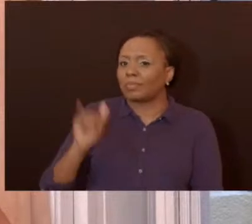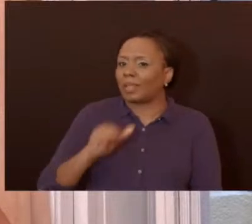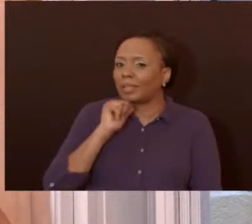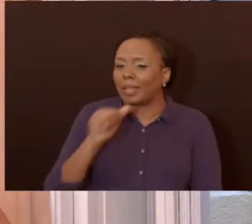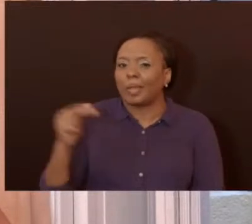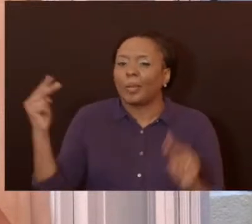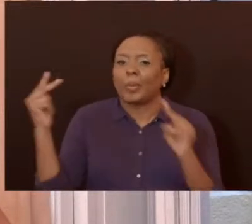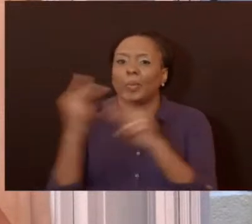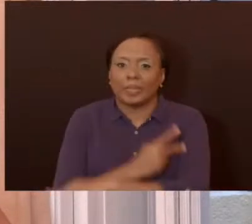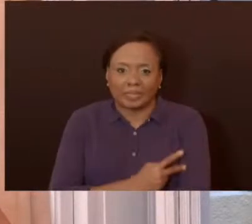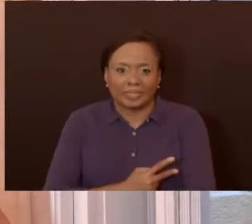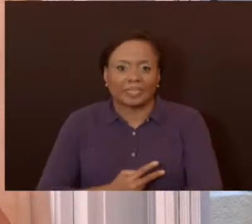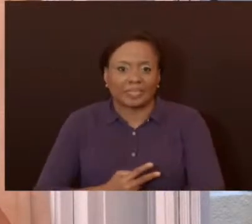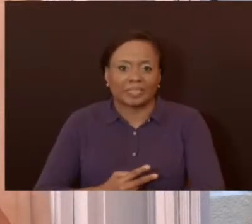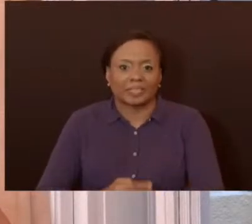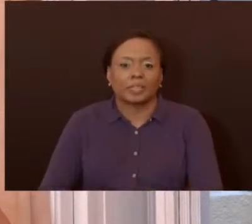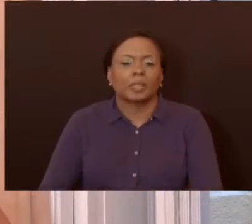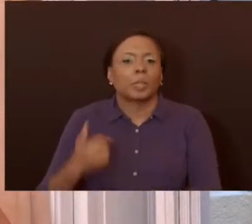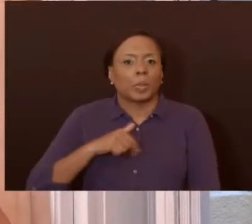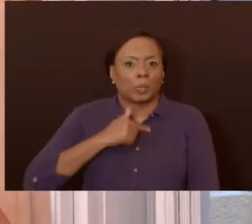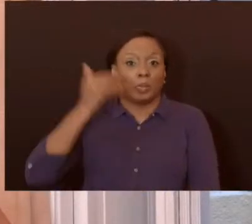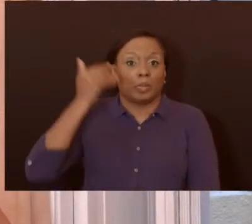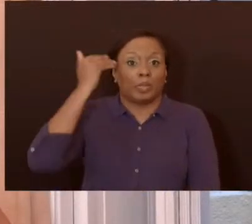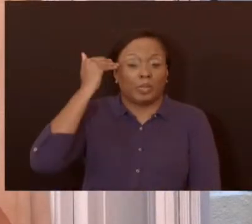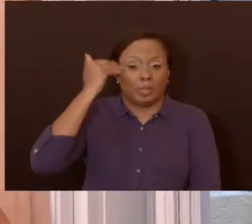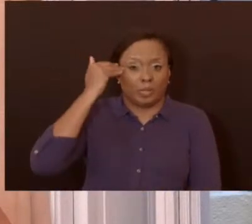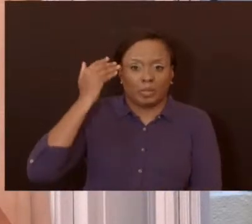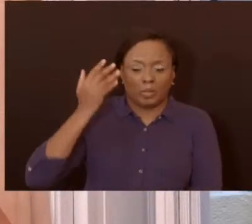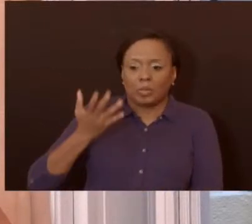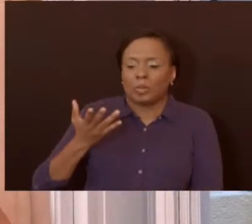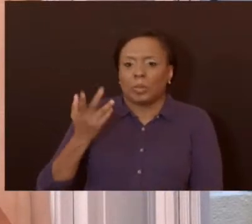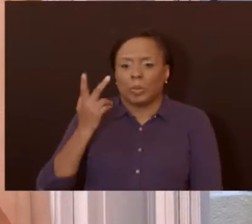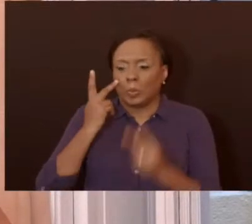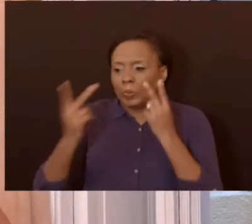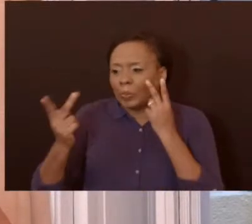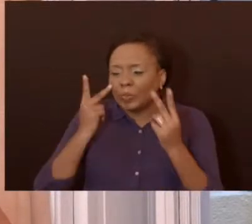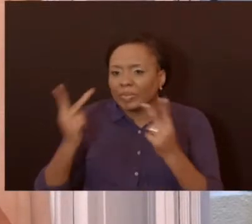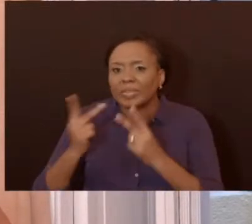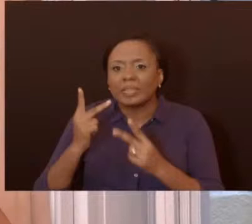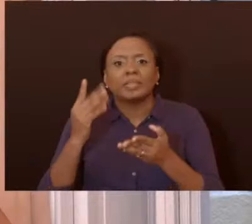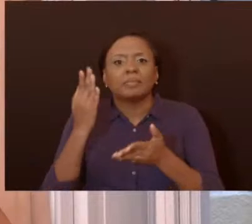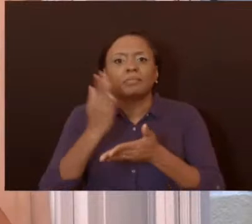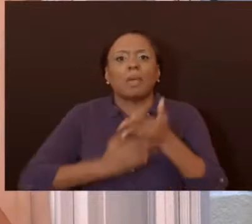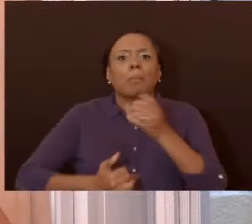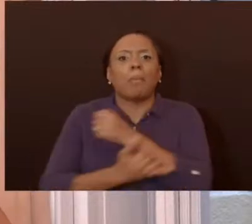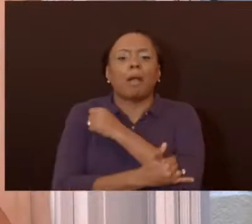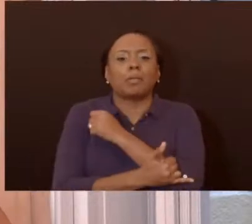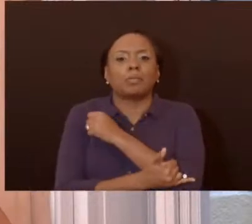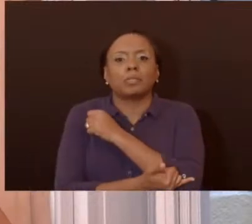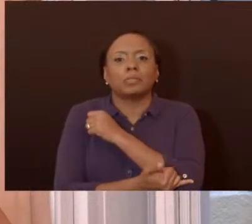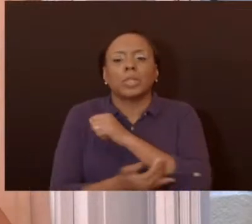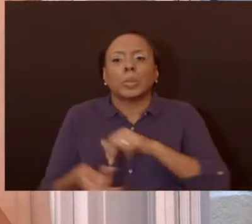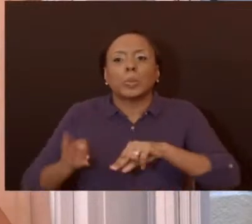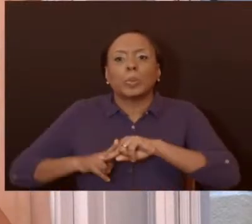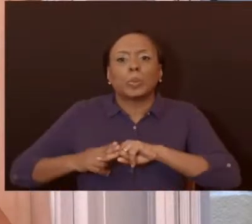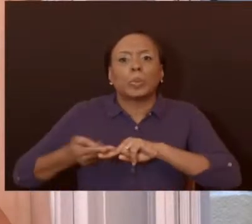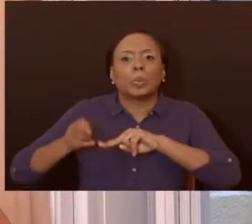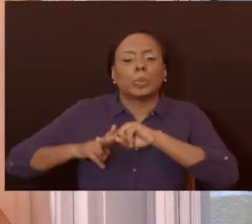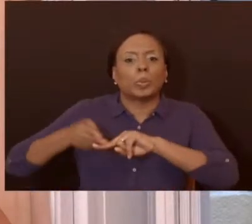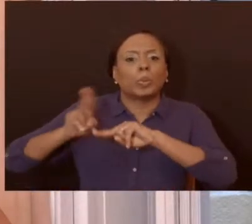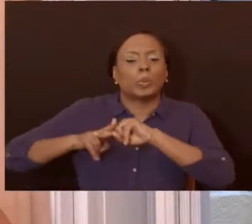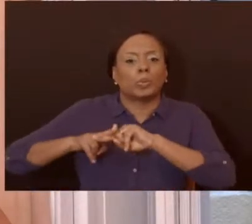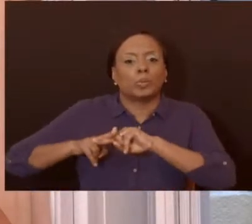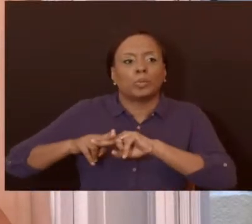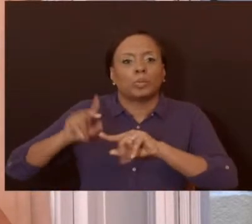case, because that was a picture that was painted with a mixture of alpha and delta circulating in Barbados. So right now,